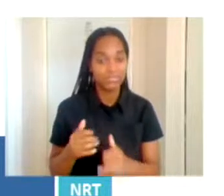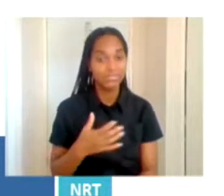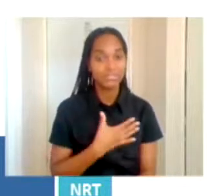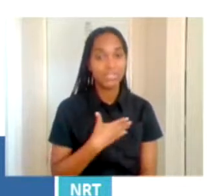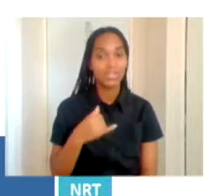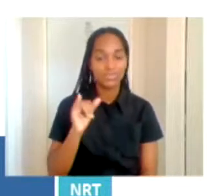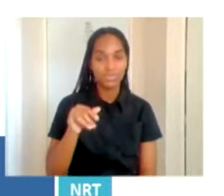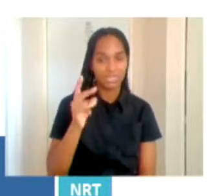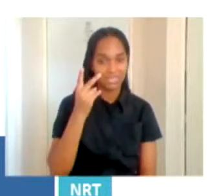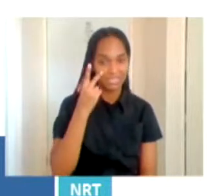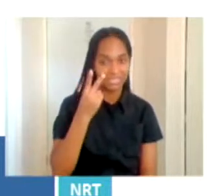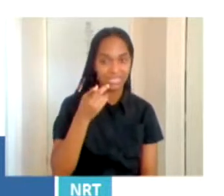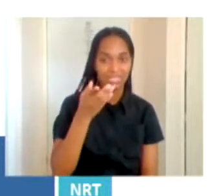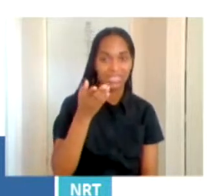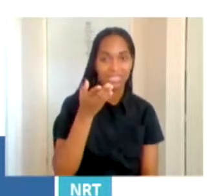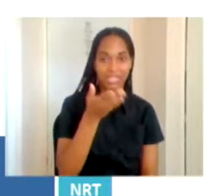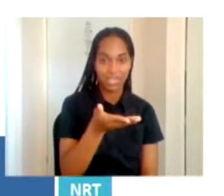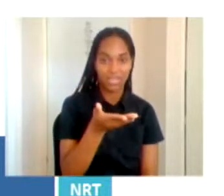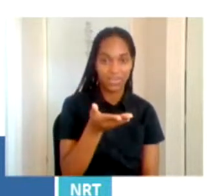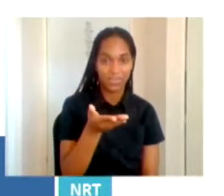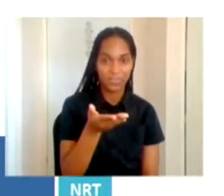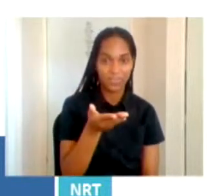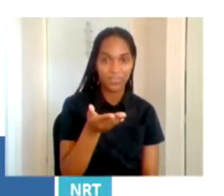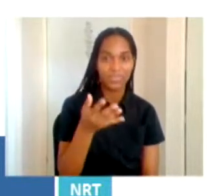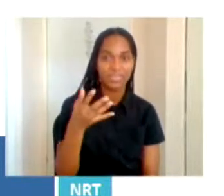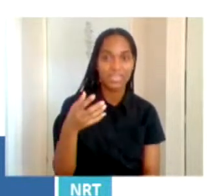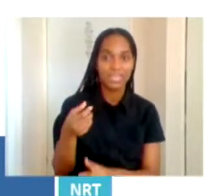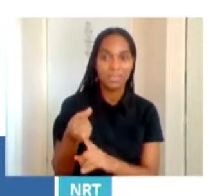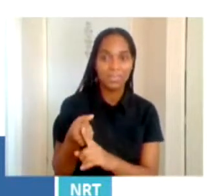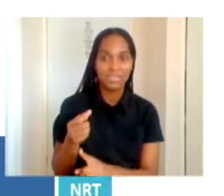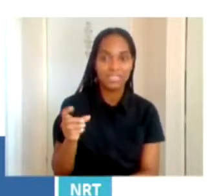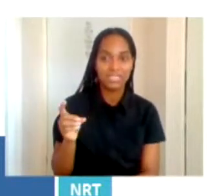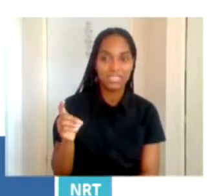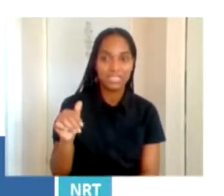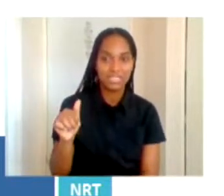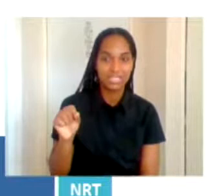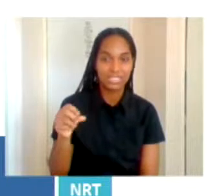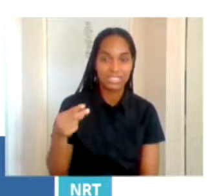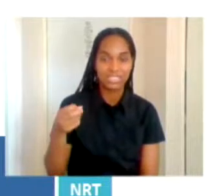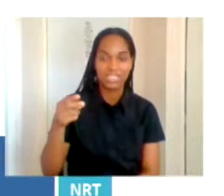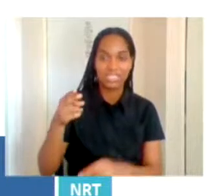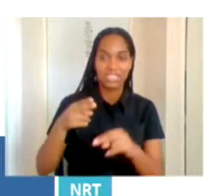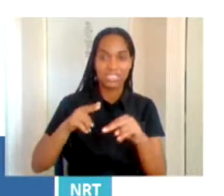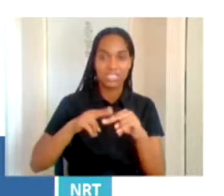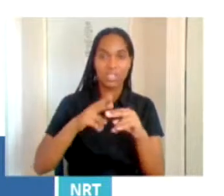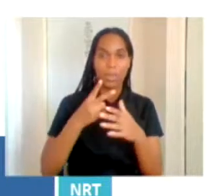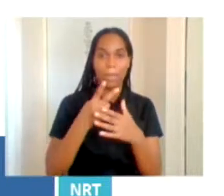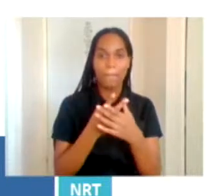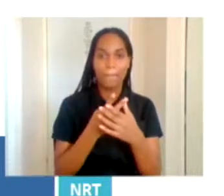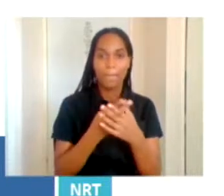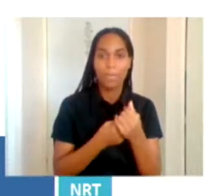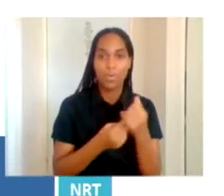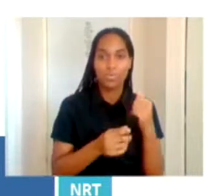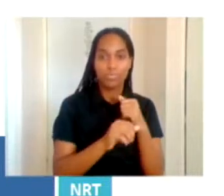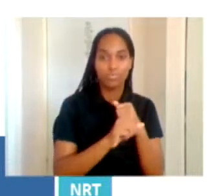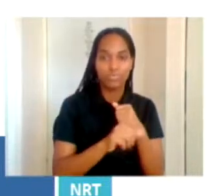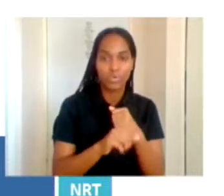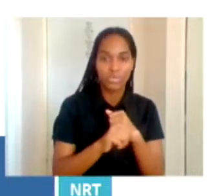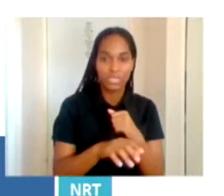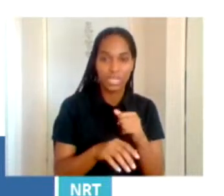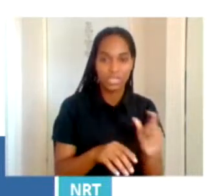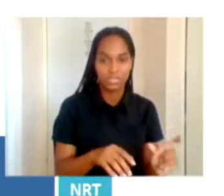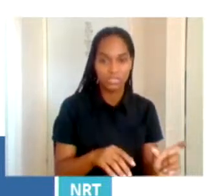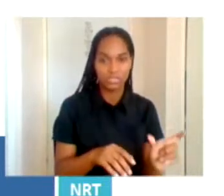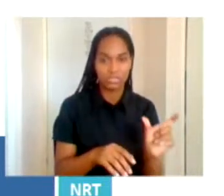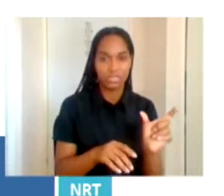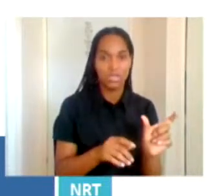that here the MPEG-, sitting on top of both broadcast pipeline and the broadband